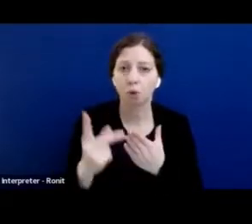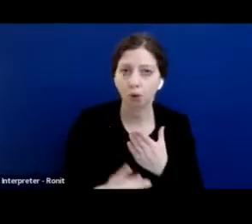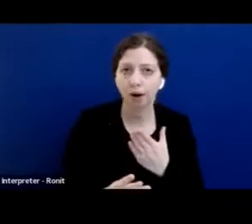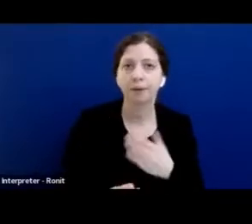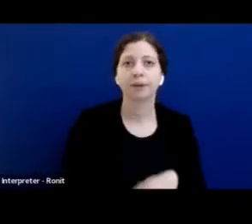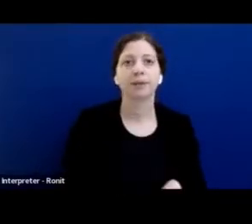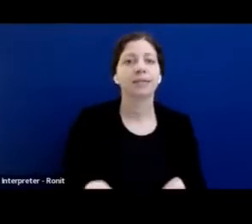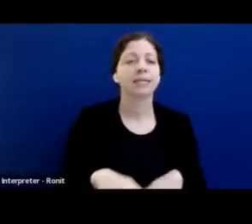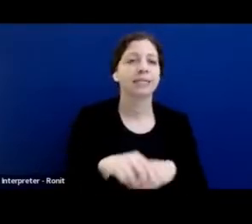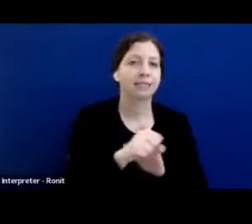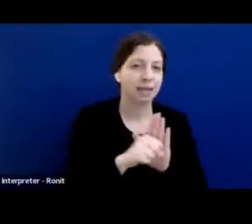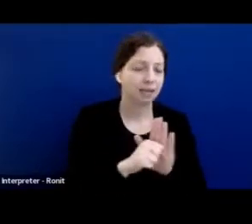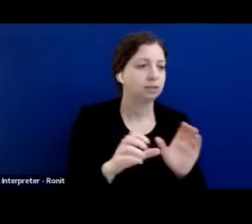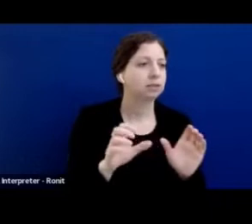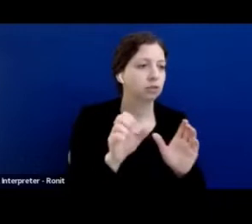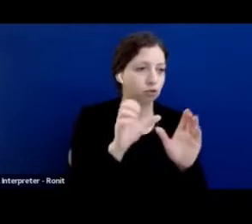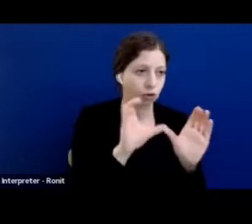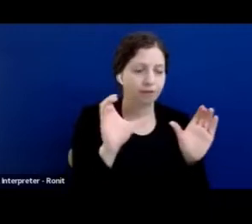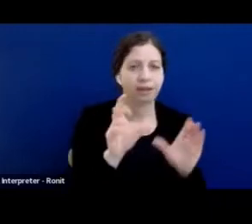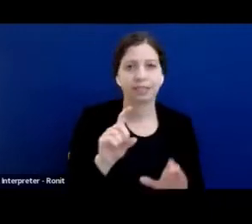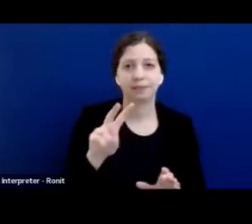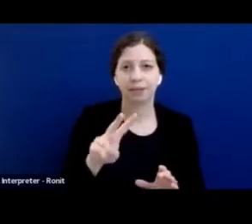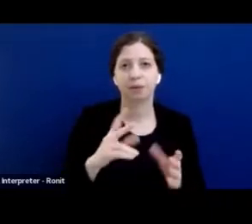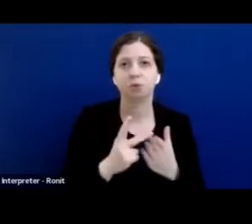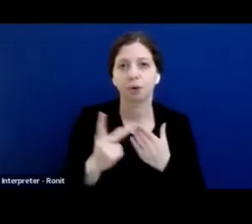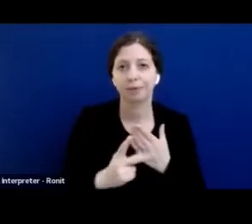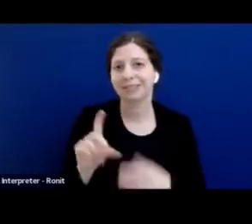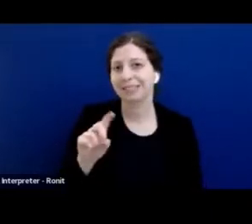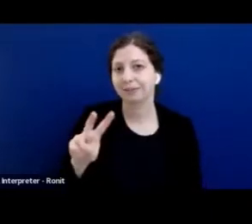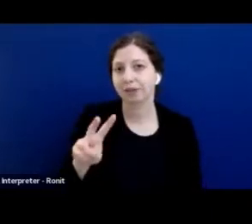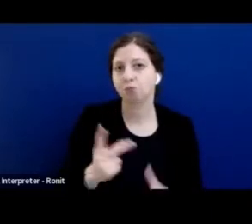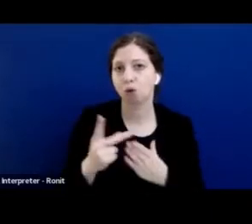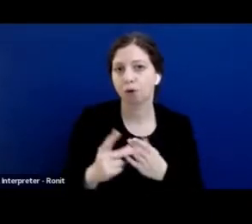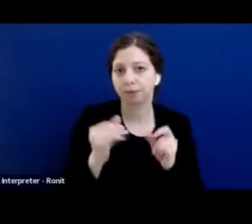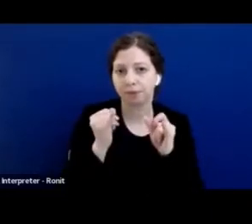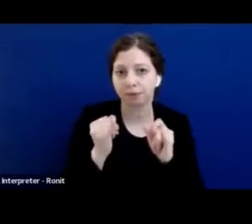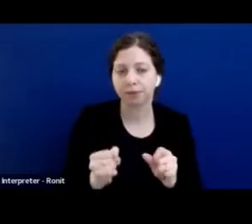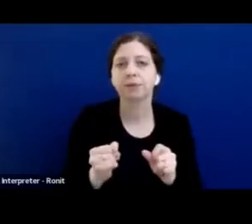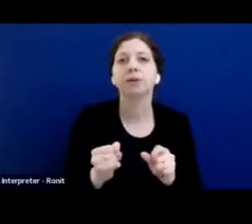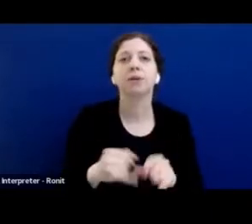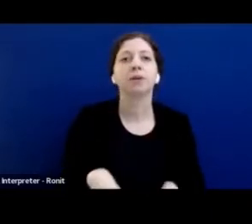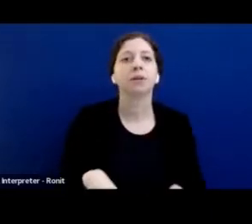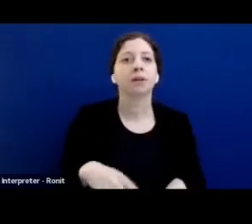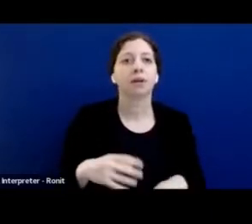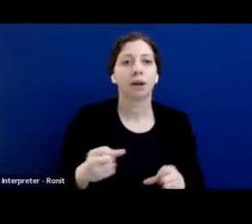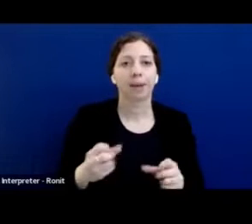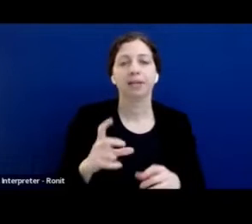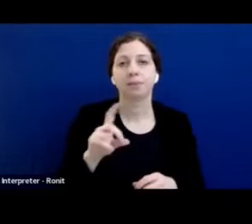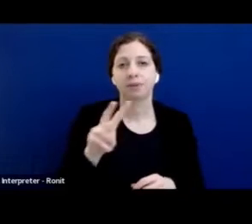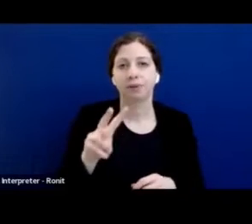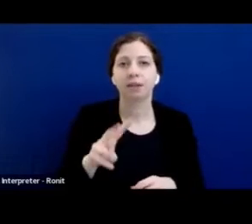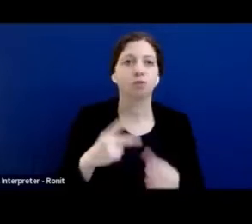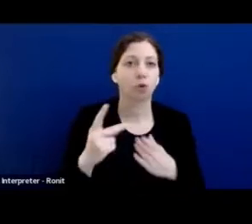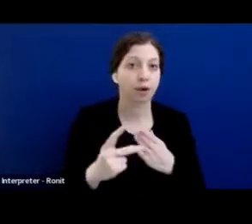certify DV programs. The number of DV programs, a DV program individually, and the number of domestic violence programs in your